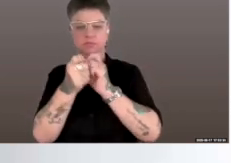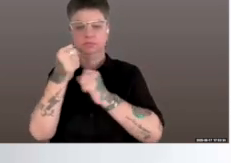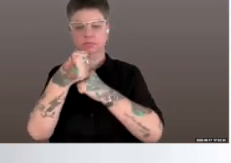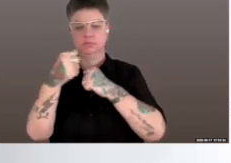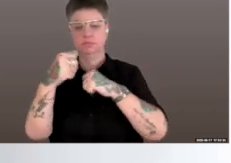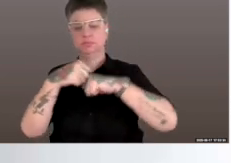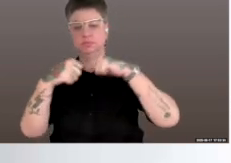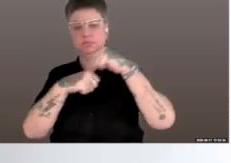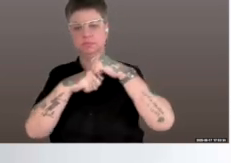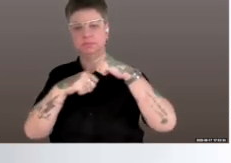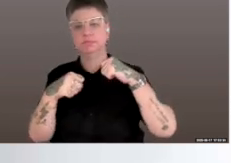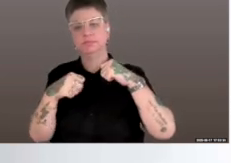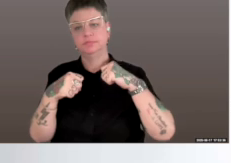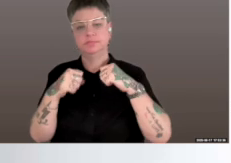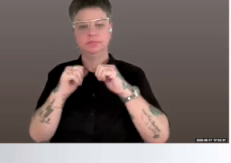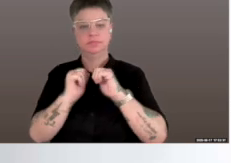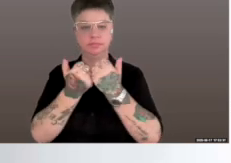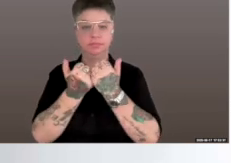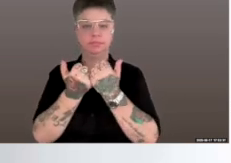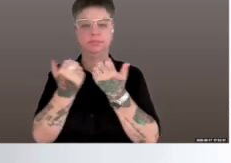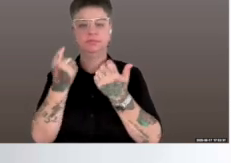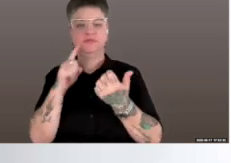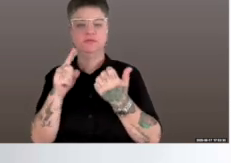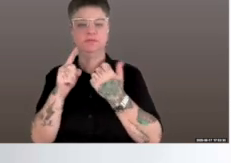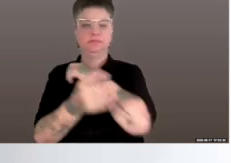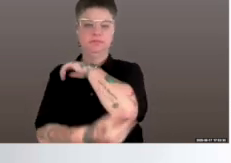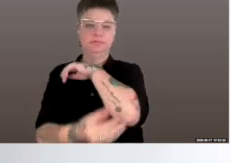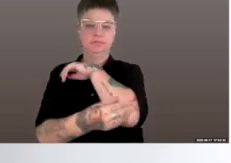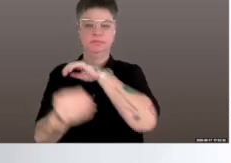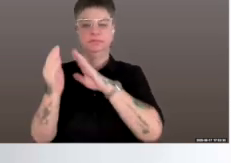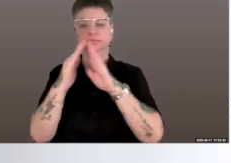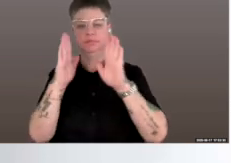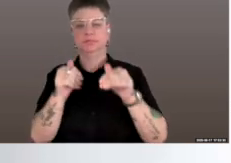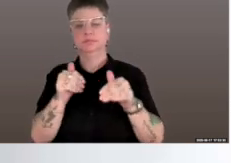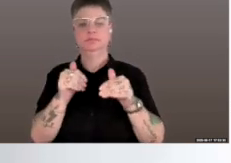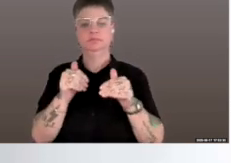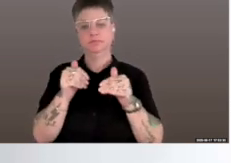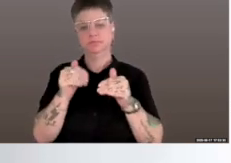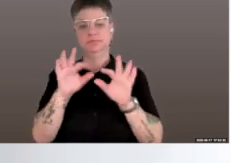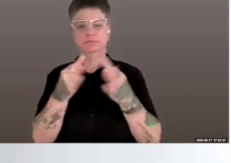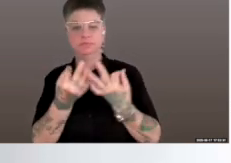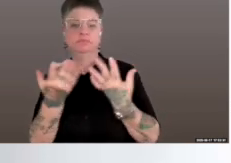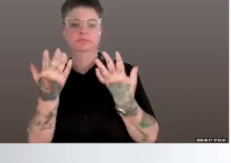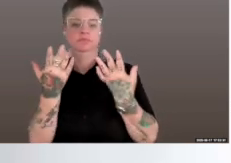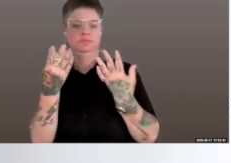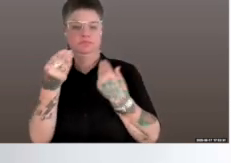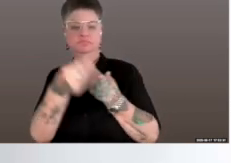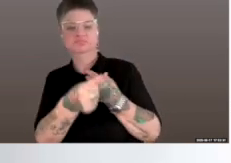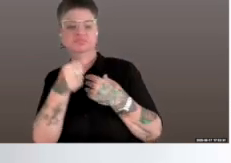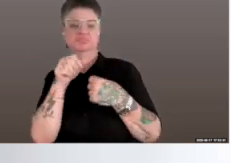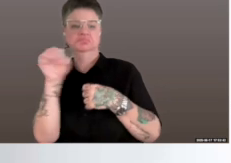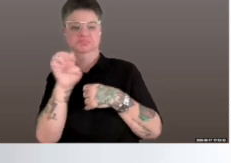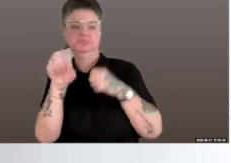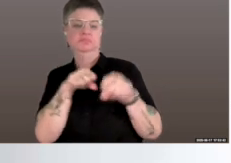CAL-ITP focuses on challenging policy and technology issues at the intersection of sustainable transportation